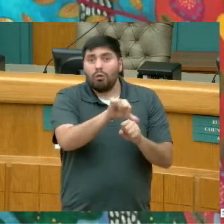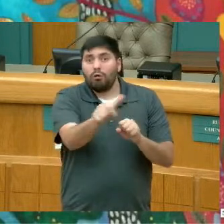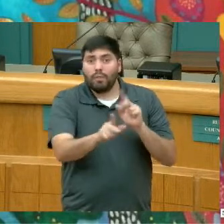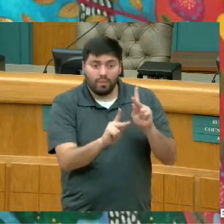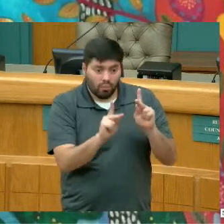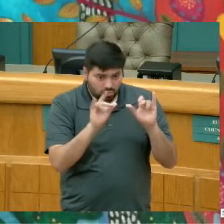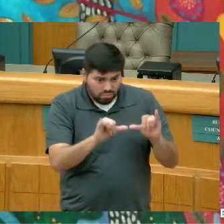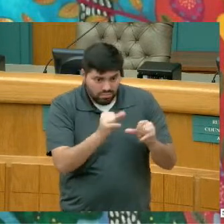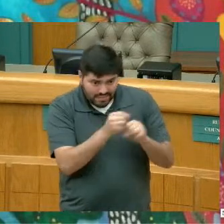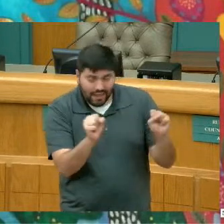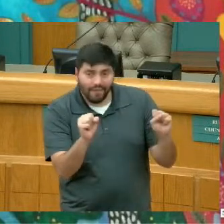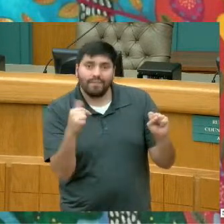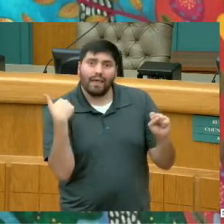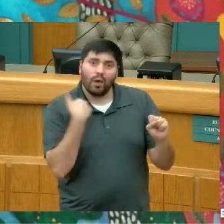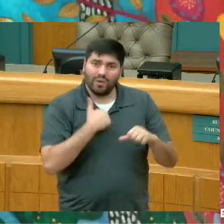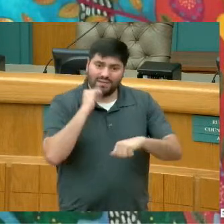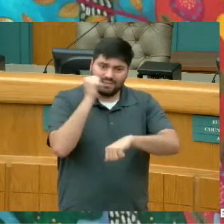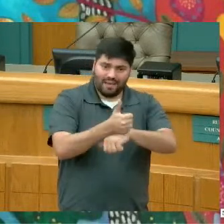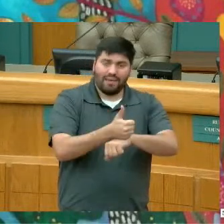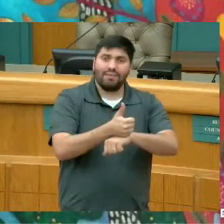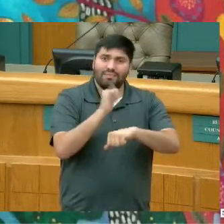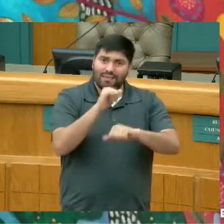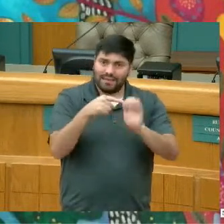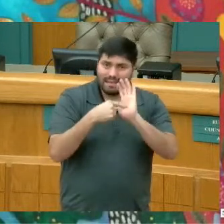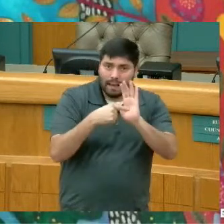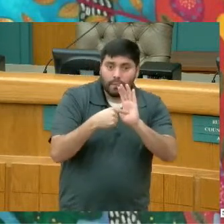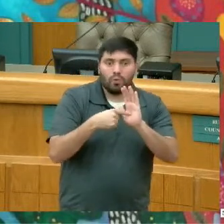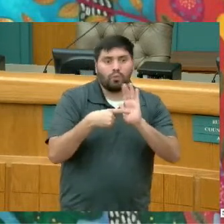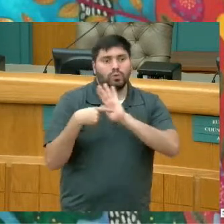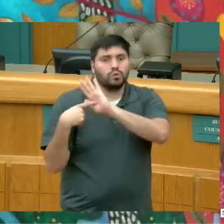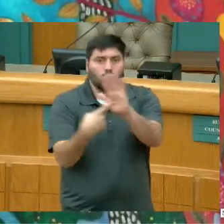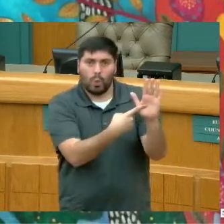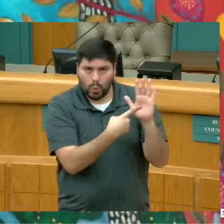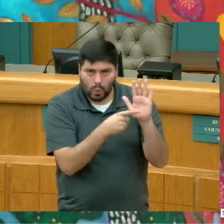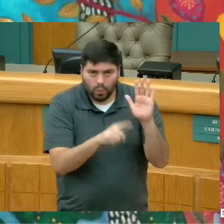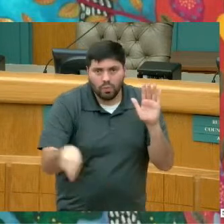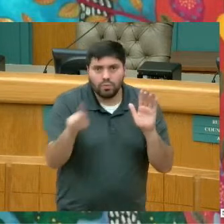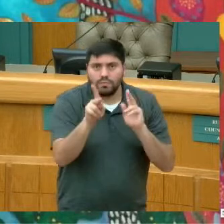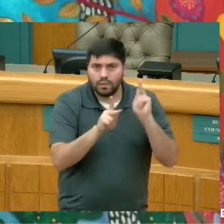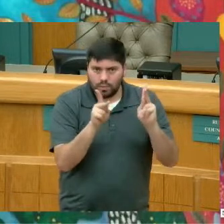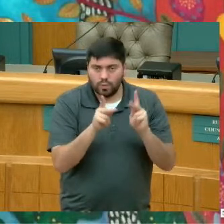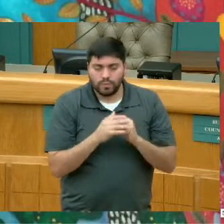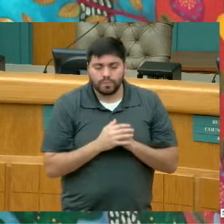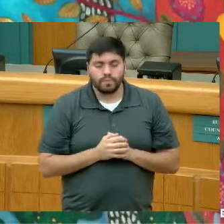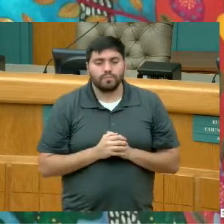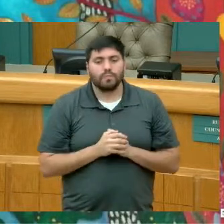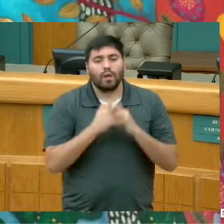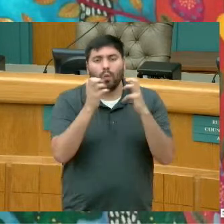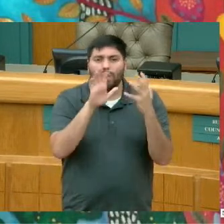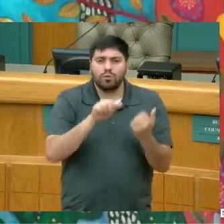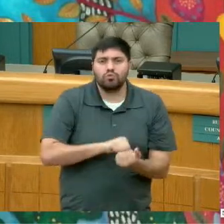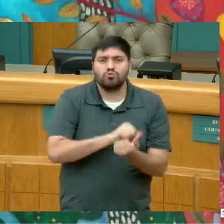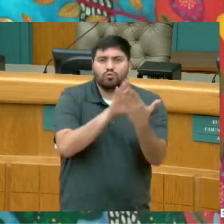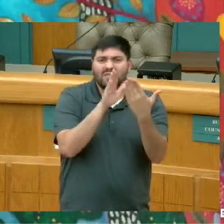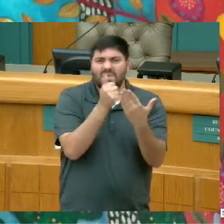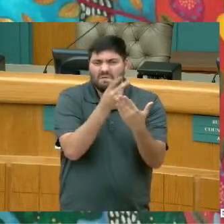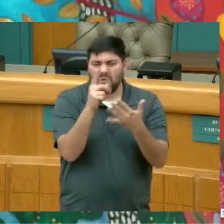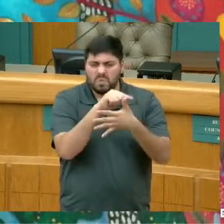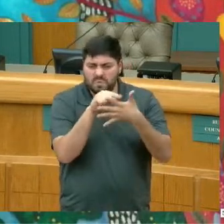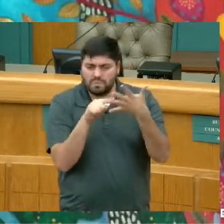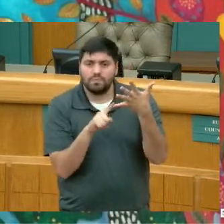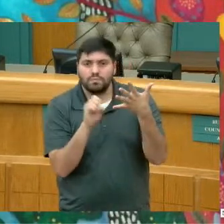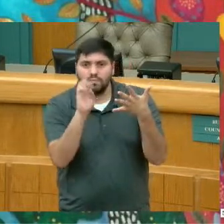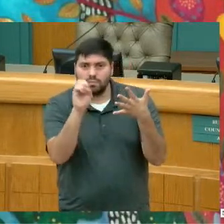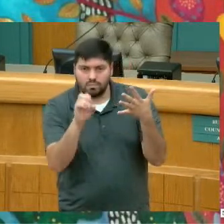others safe and that we set the tone, the example for leadership. So I'd like to address a few things with